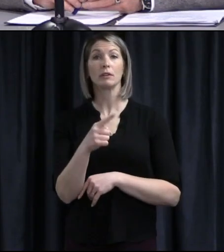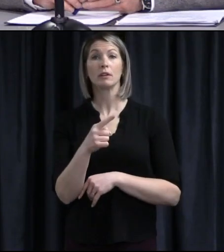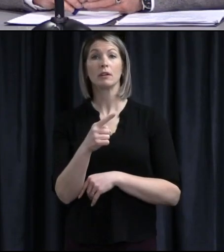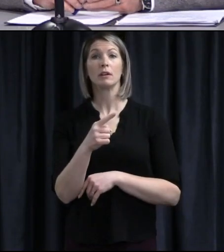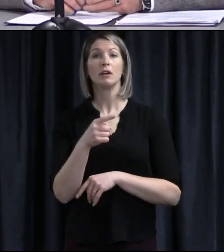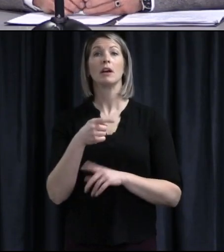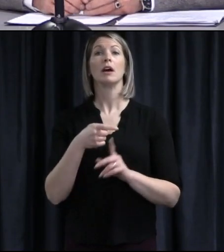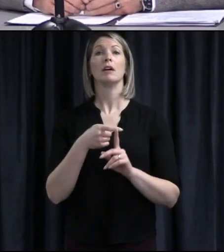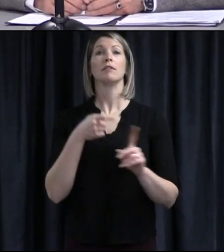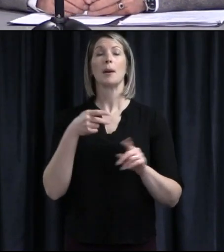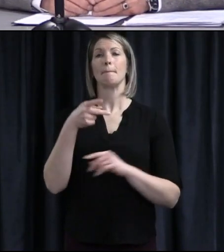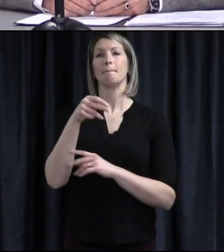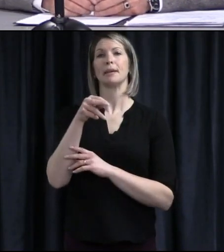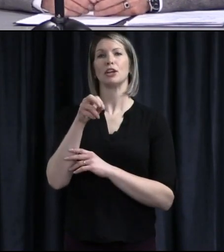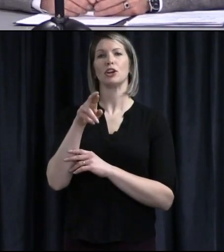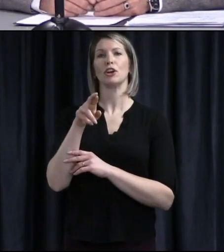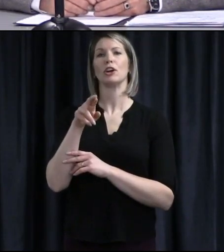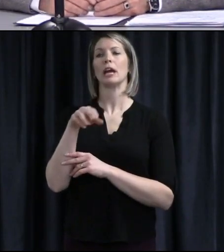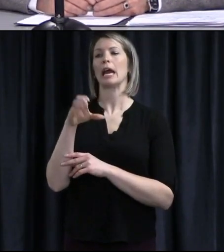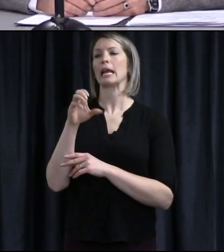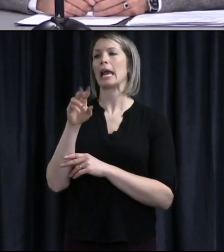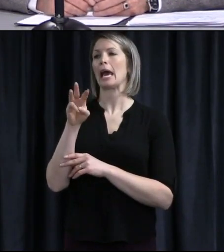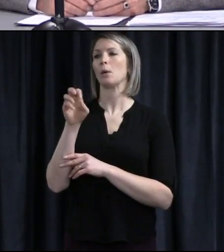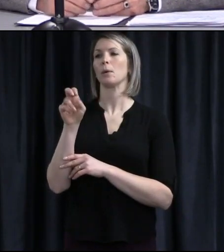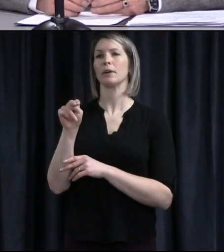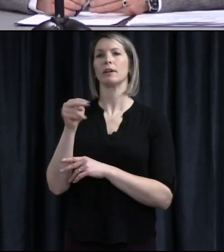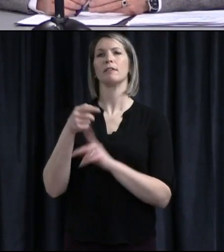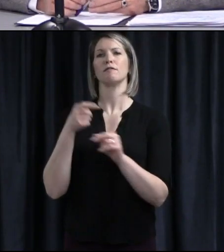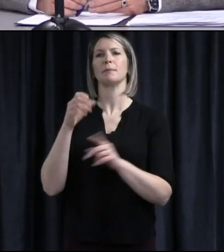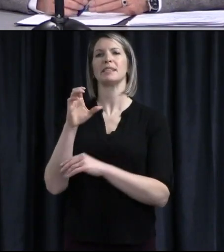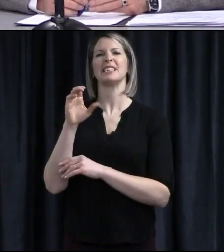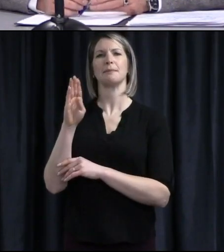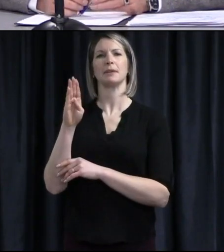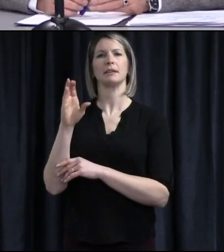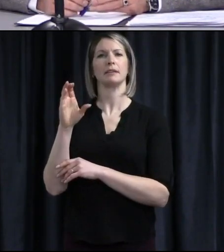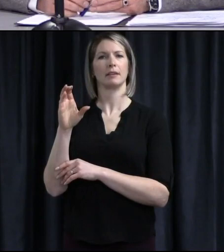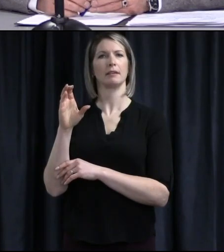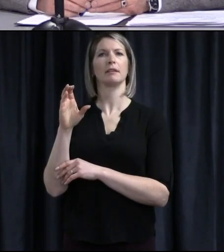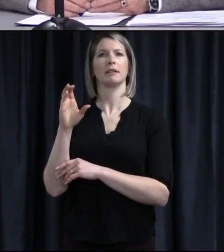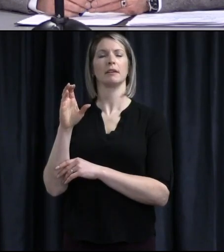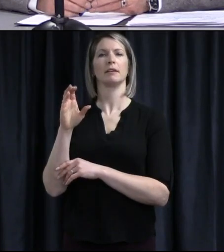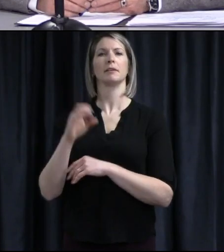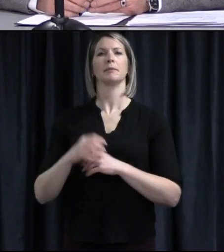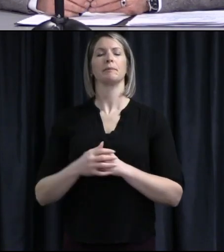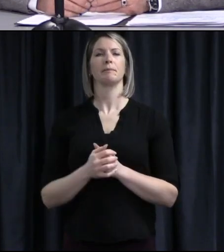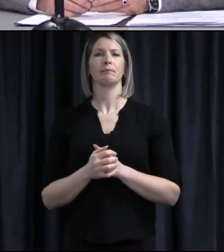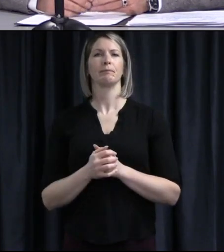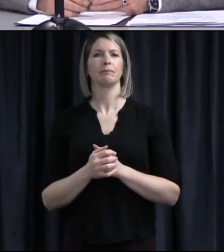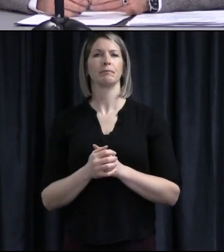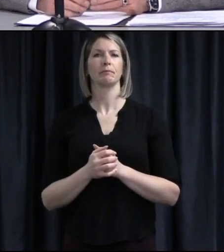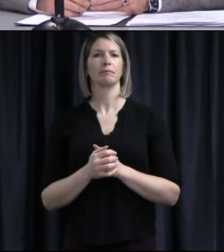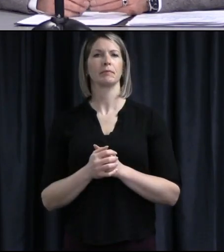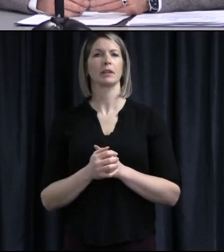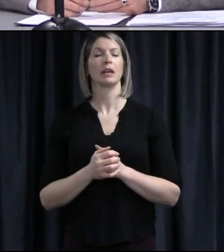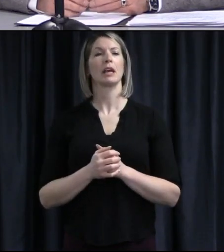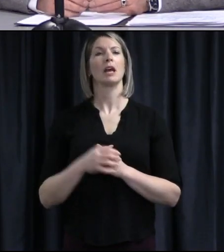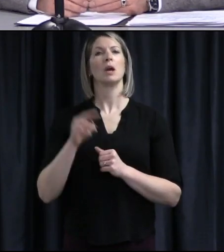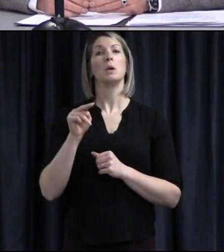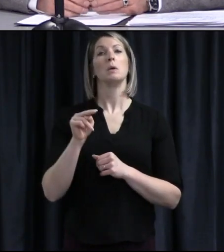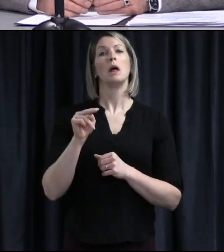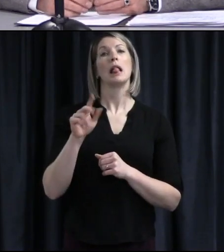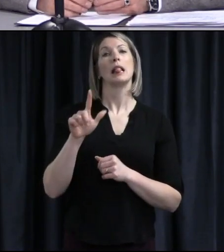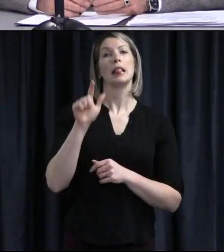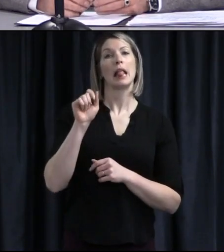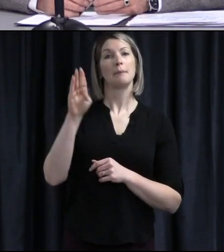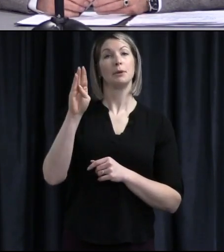from Peter Cowan of CBC. Please go ahead. We've seen some concern from the town of Happy Valley Goose Bay.